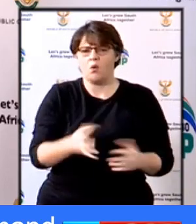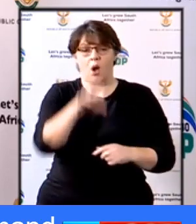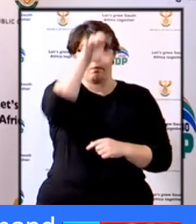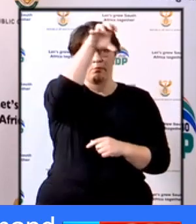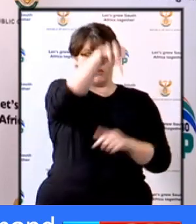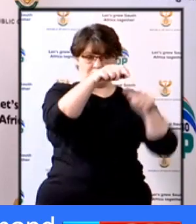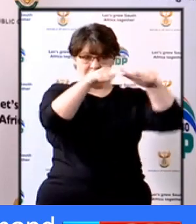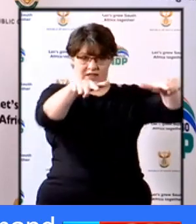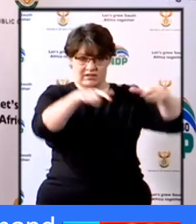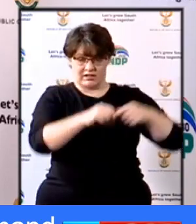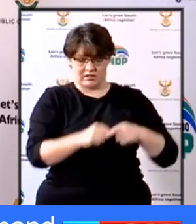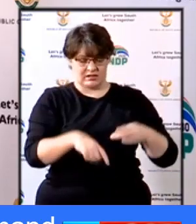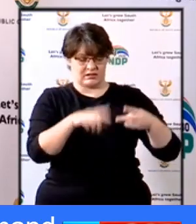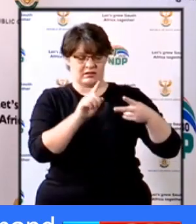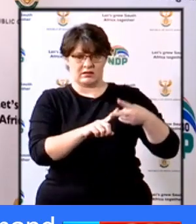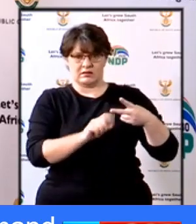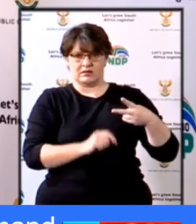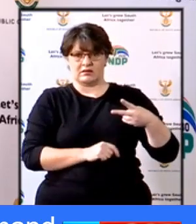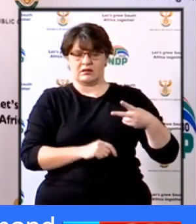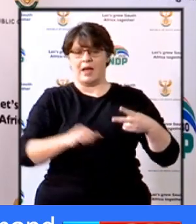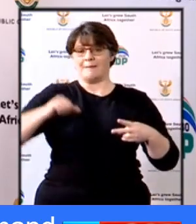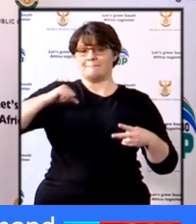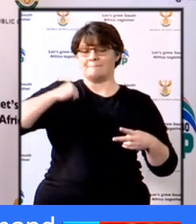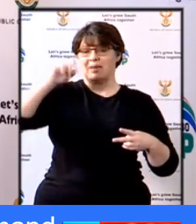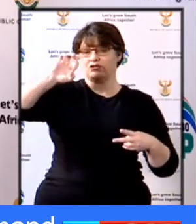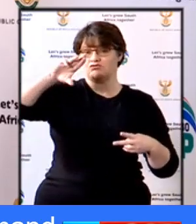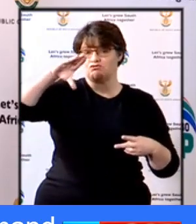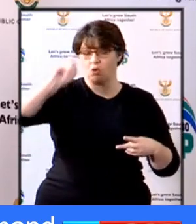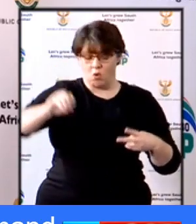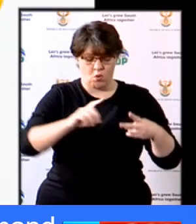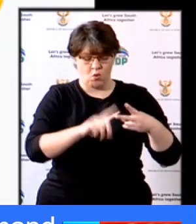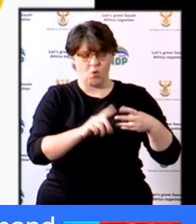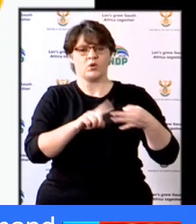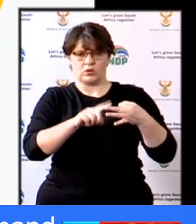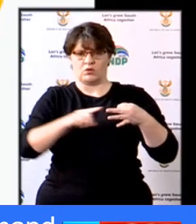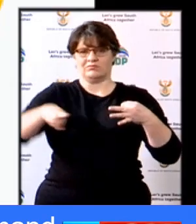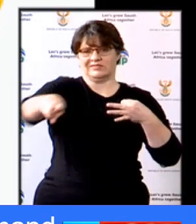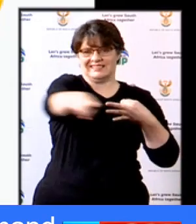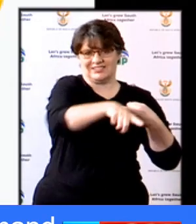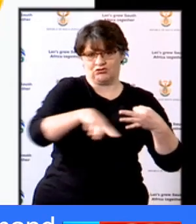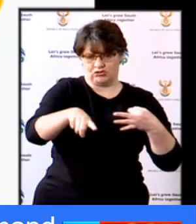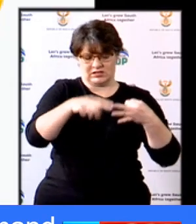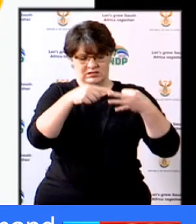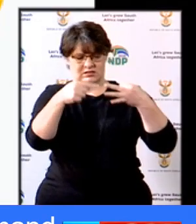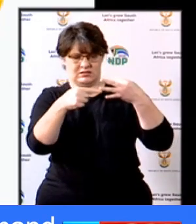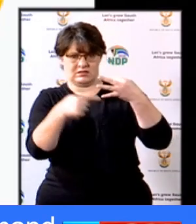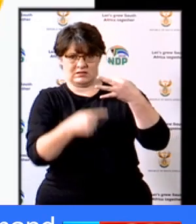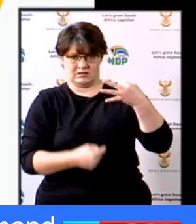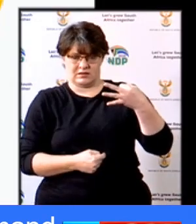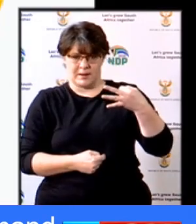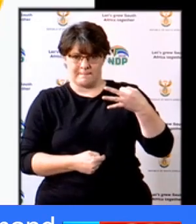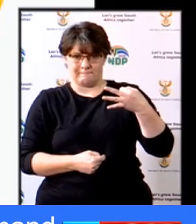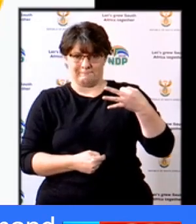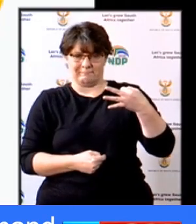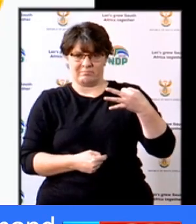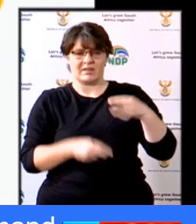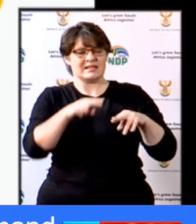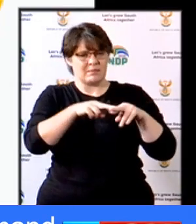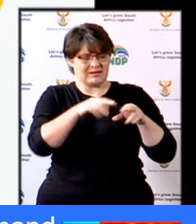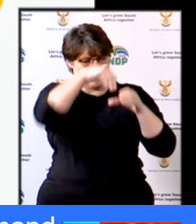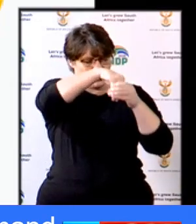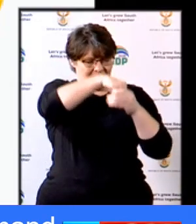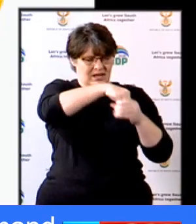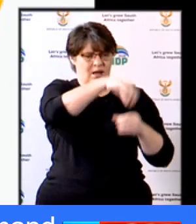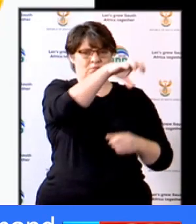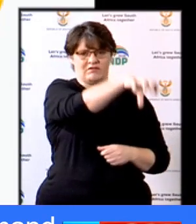level, all metropolitan areas and districts within that province,